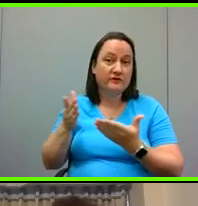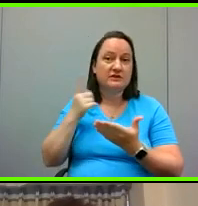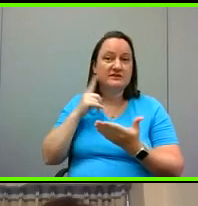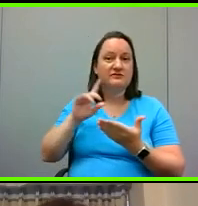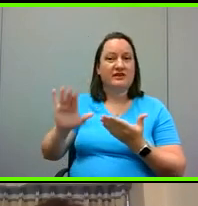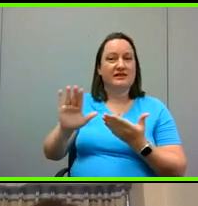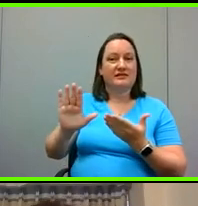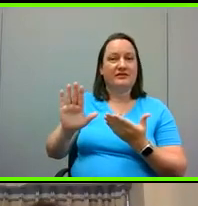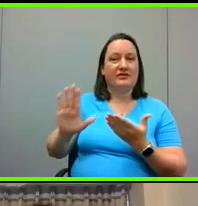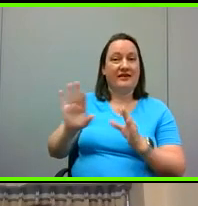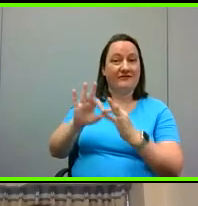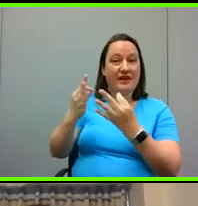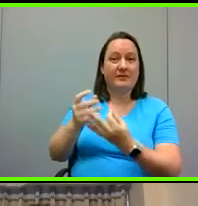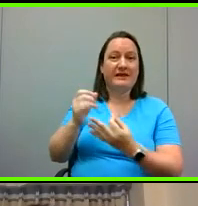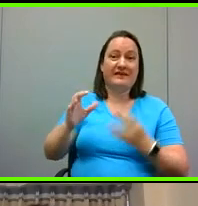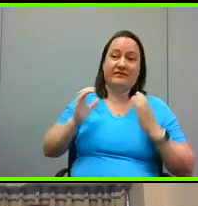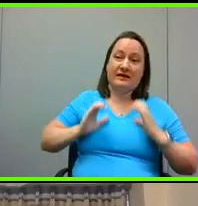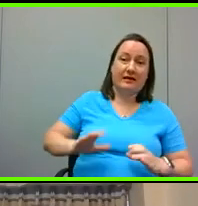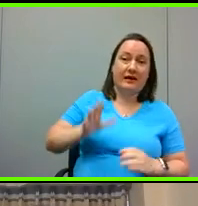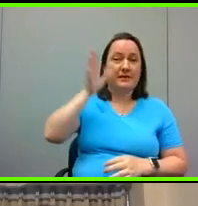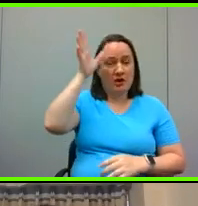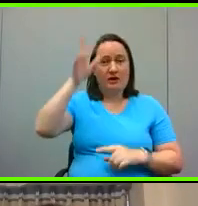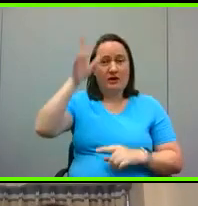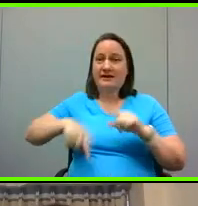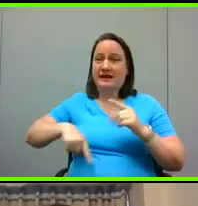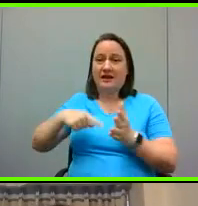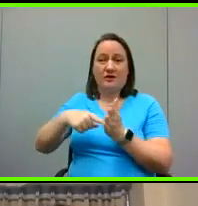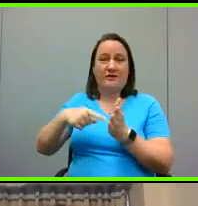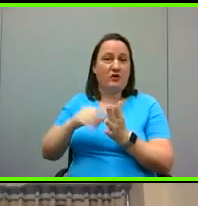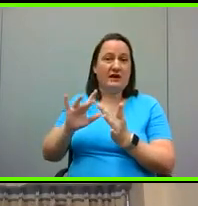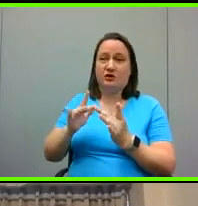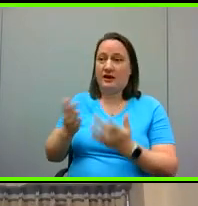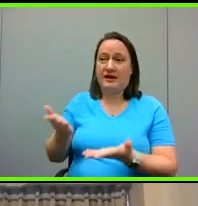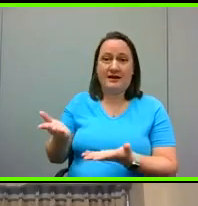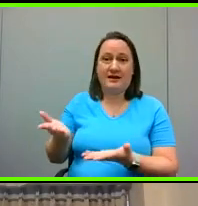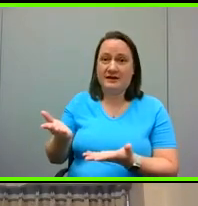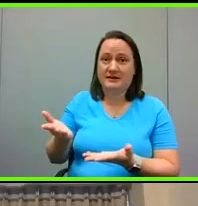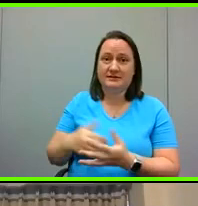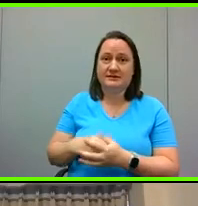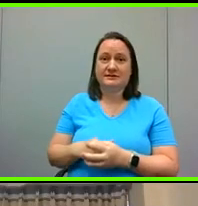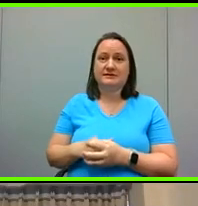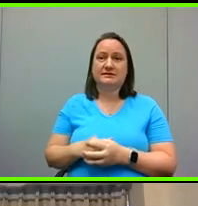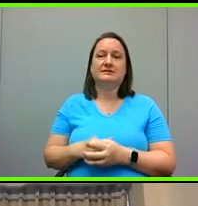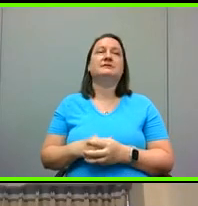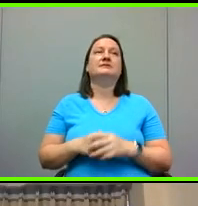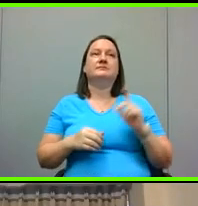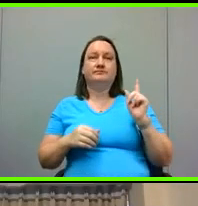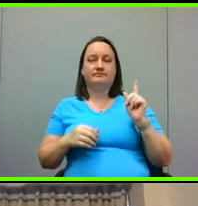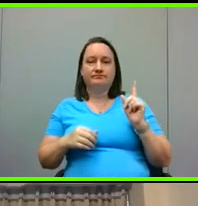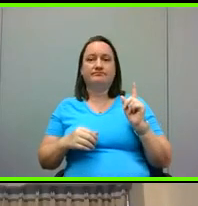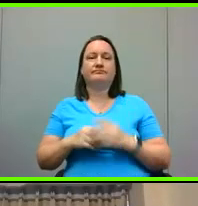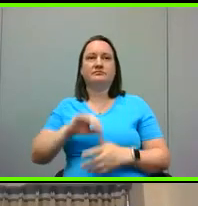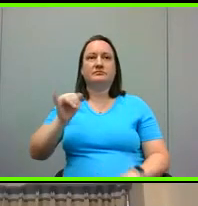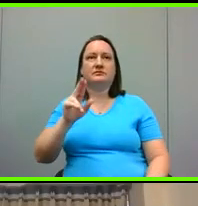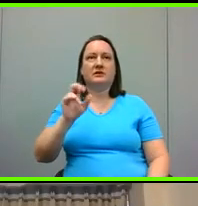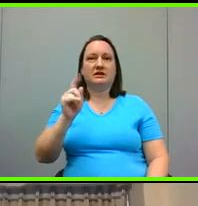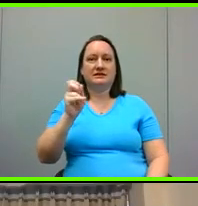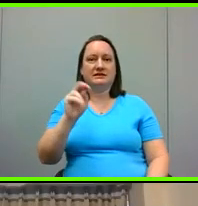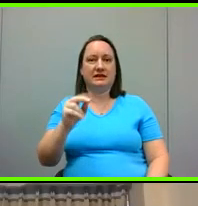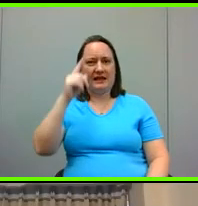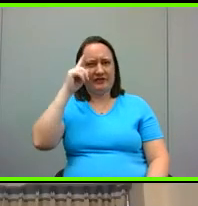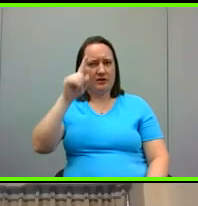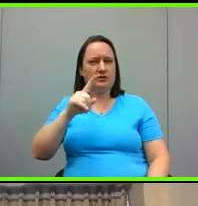if the client parent cannot afford internet? So Justin, I'm thinking you're saying it's a student